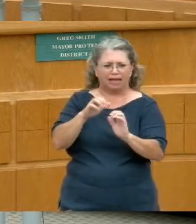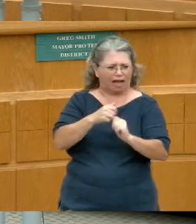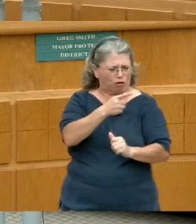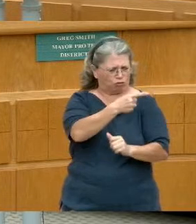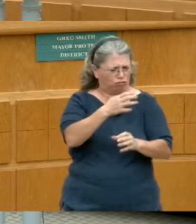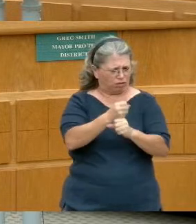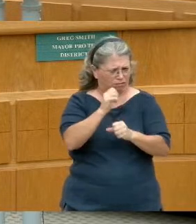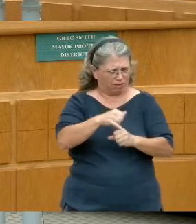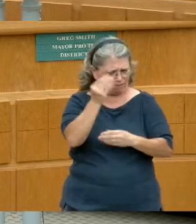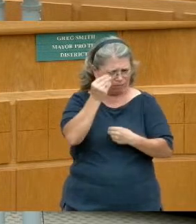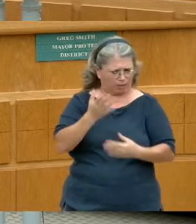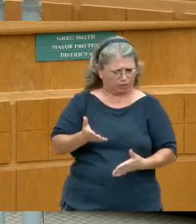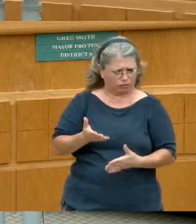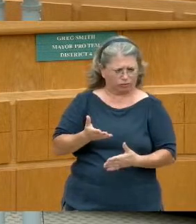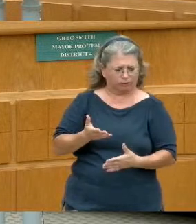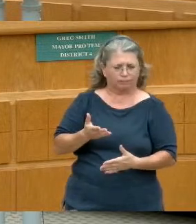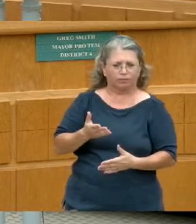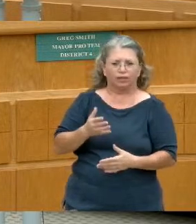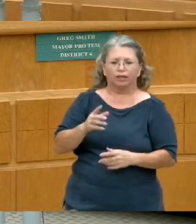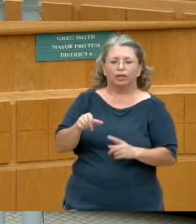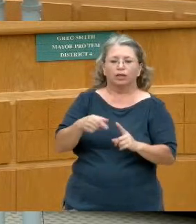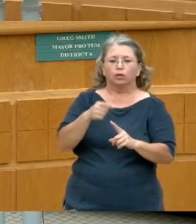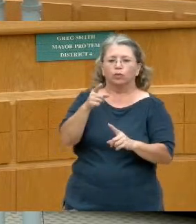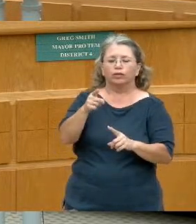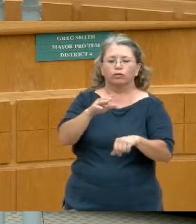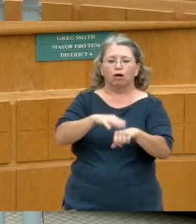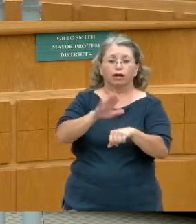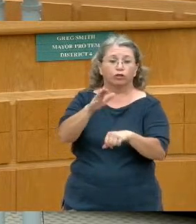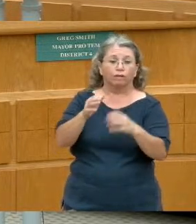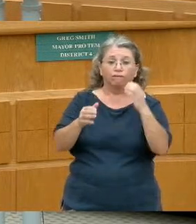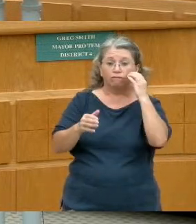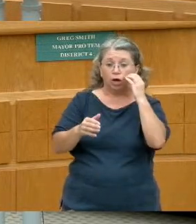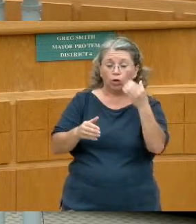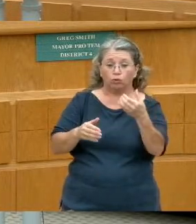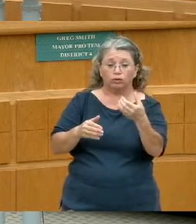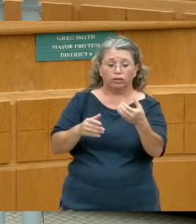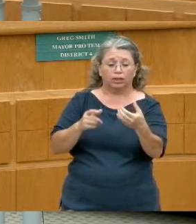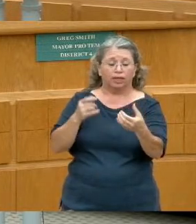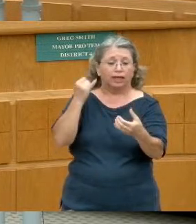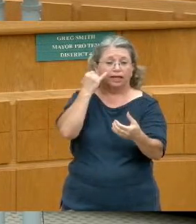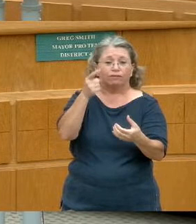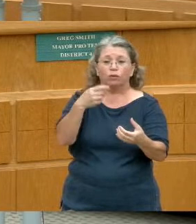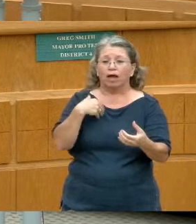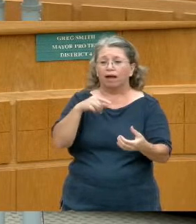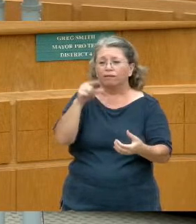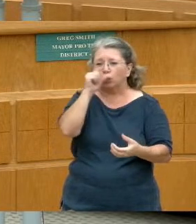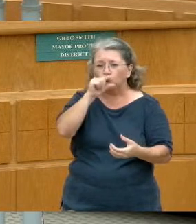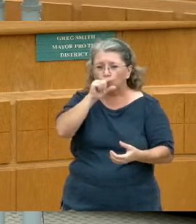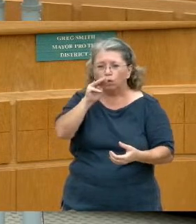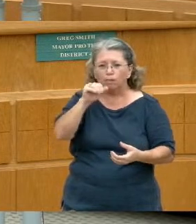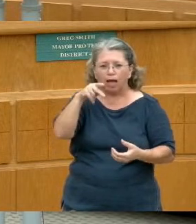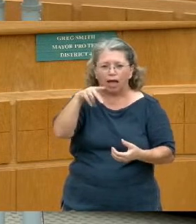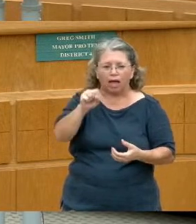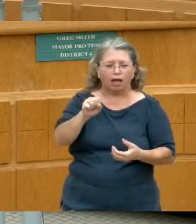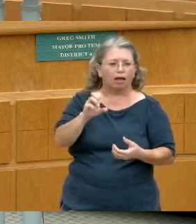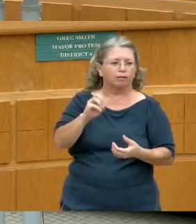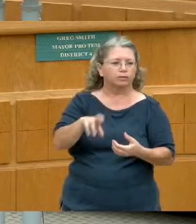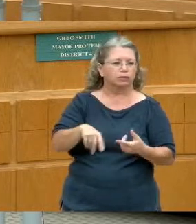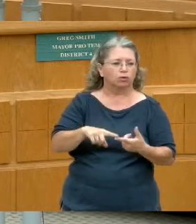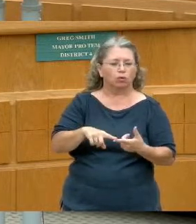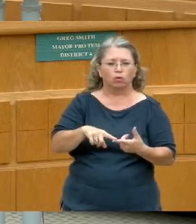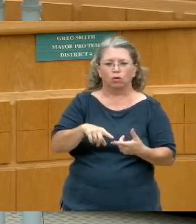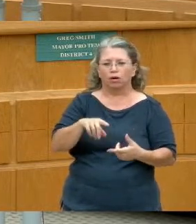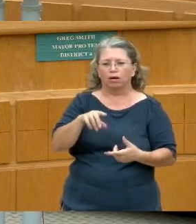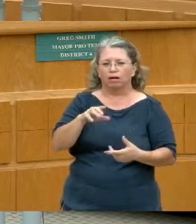data? Well, when you go to your phone and let's see, do you have Google Maps or do you have some sort of Waze or